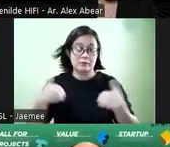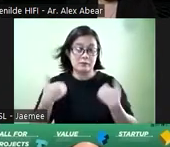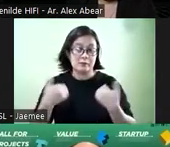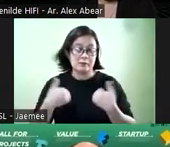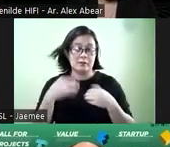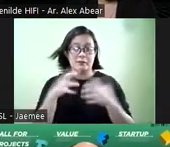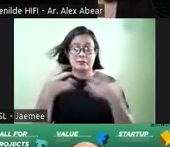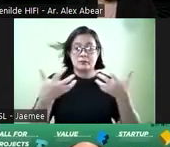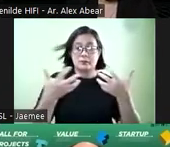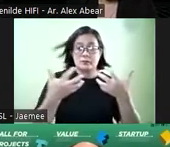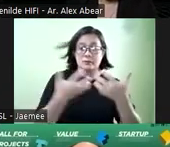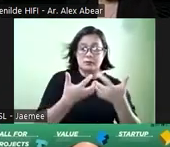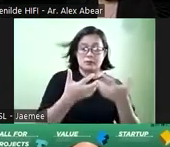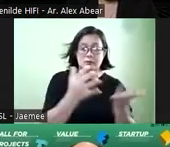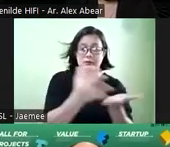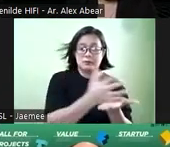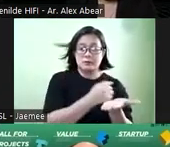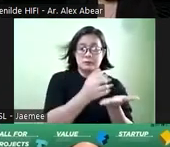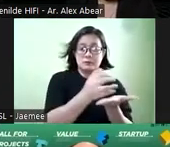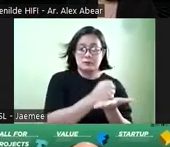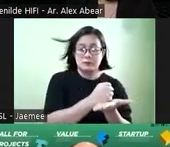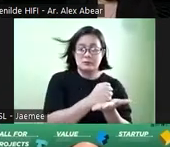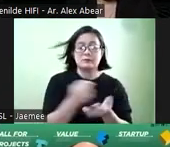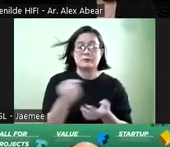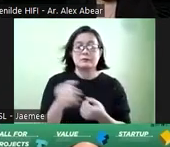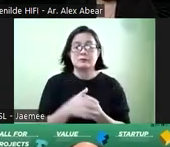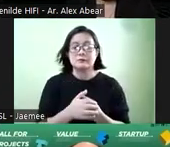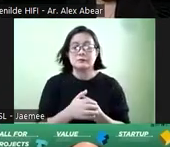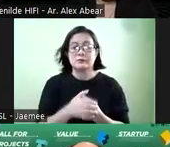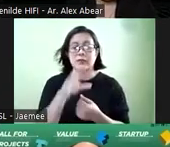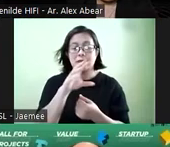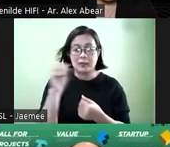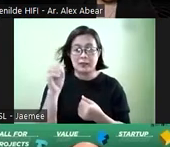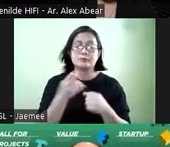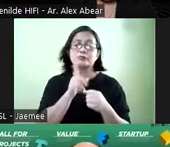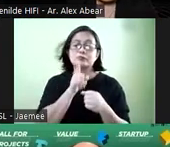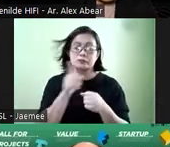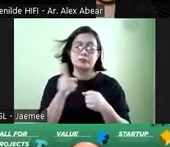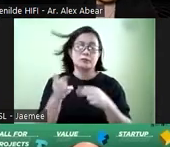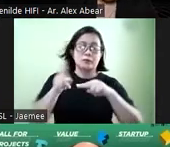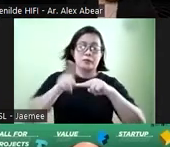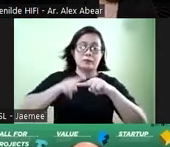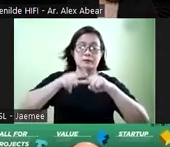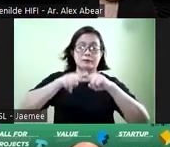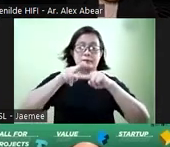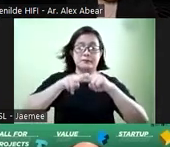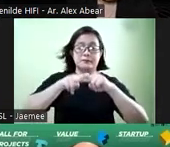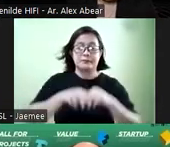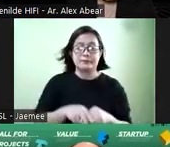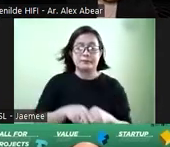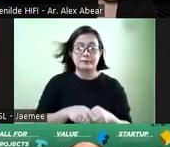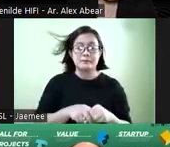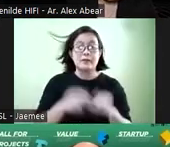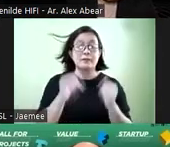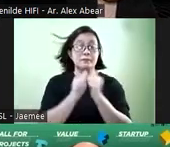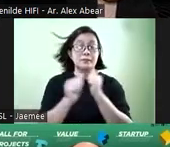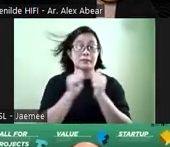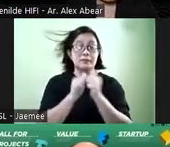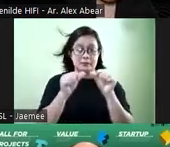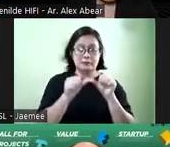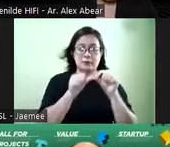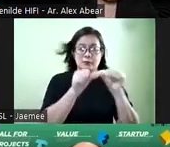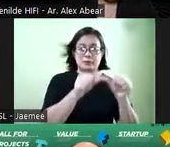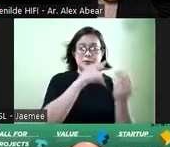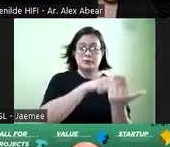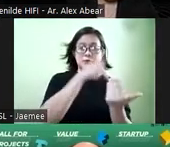the accumulated crowdfund. That means there will be a force multiplier, meaning you'll still work for your project, but we